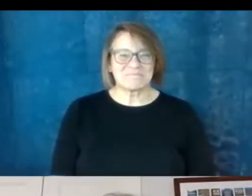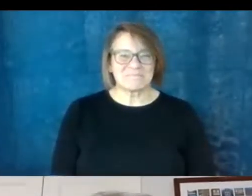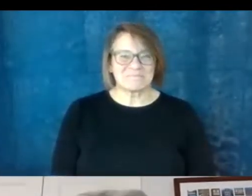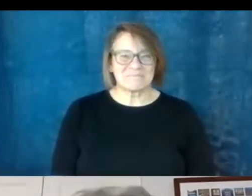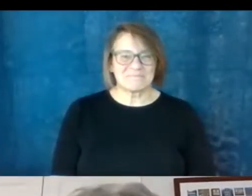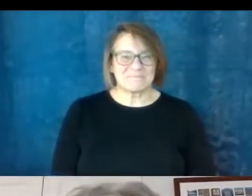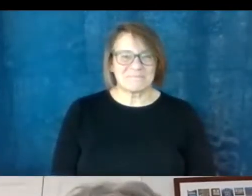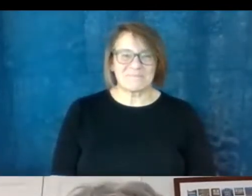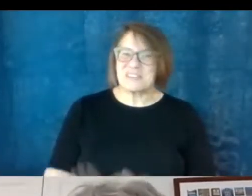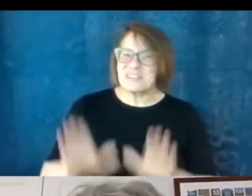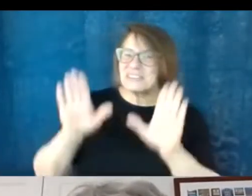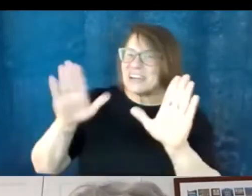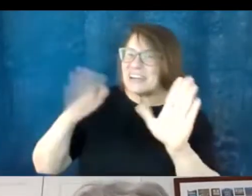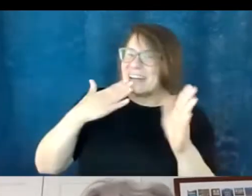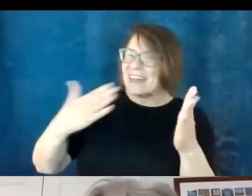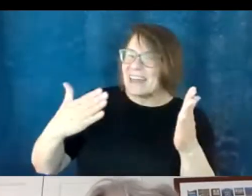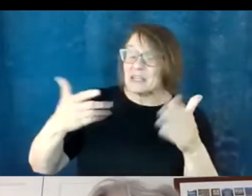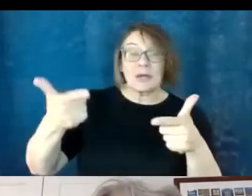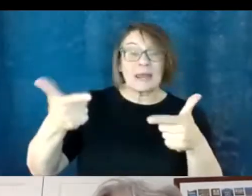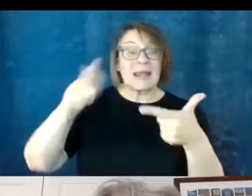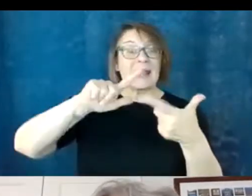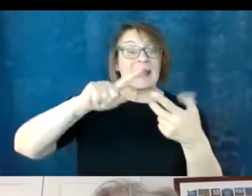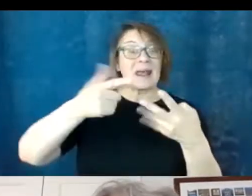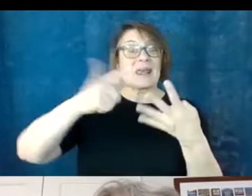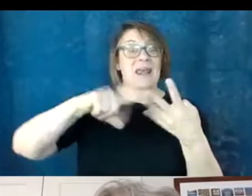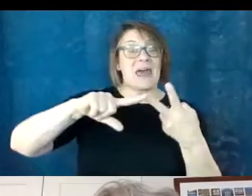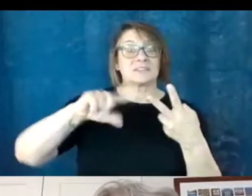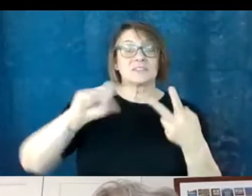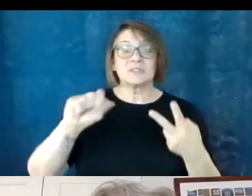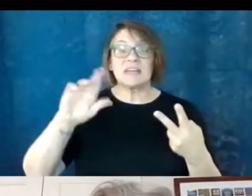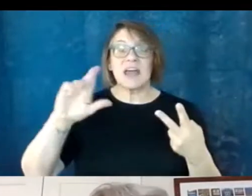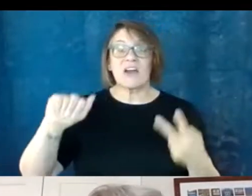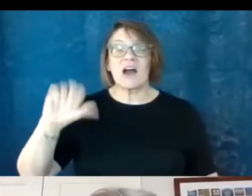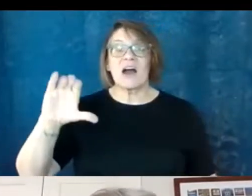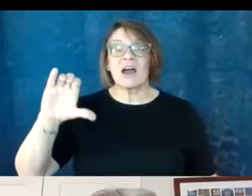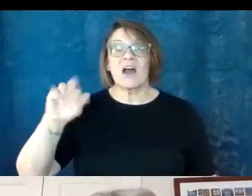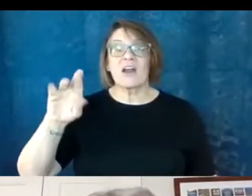All right, we'll go next to Sara Carnevale Fearon.